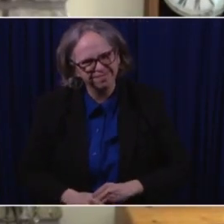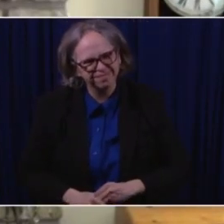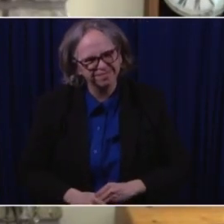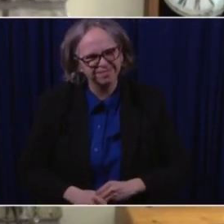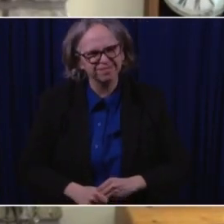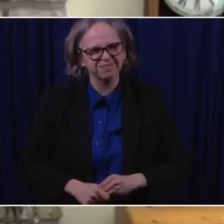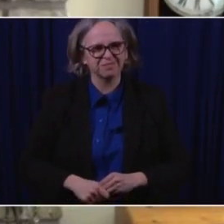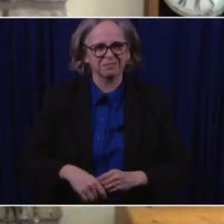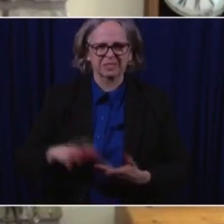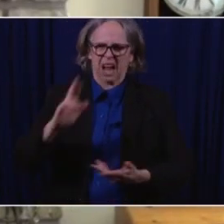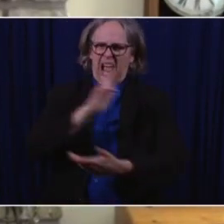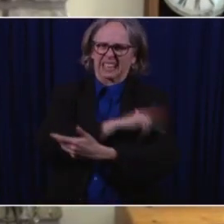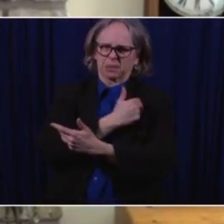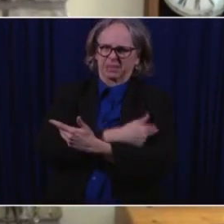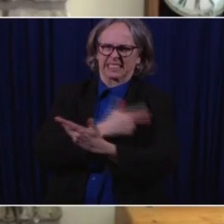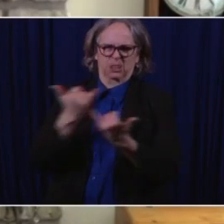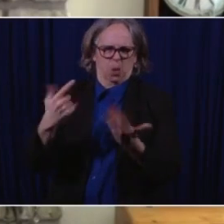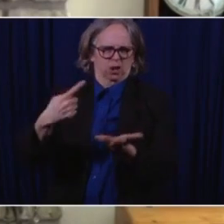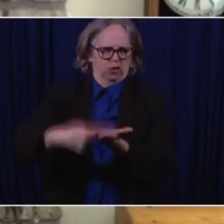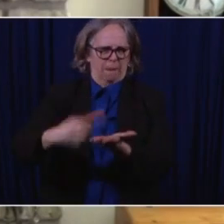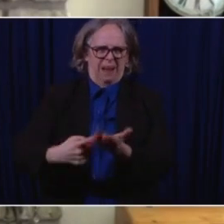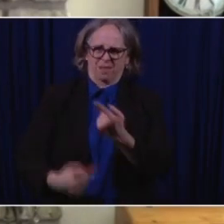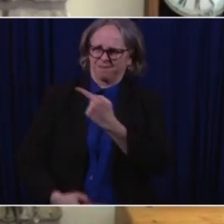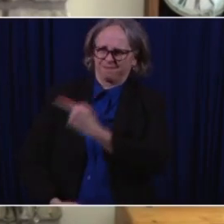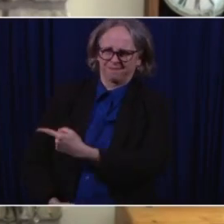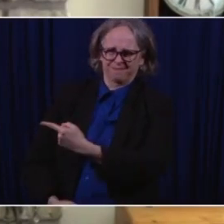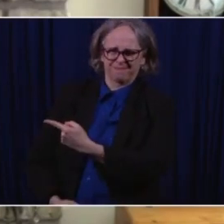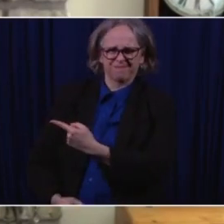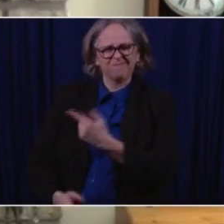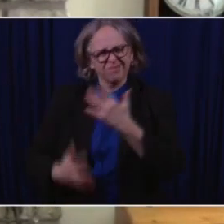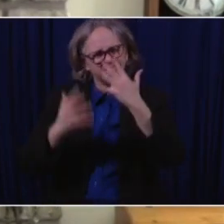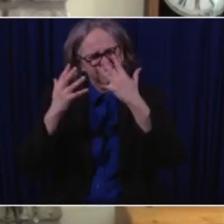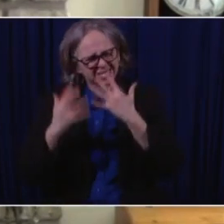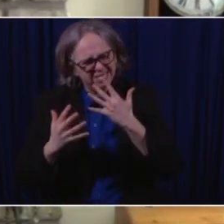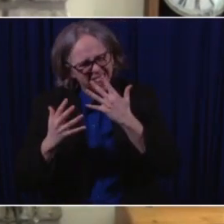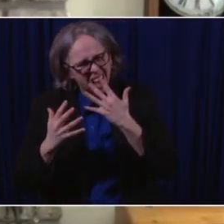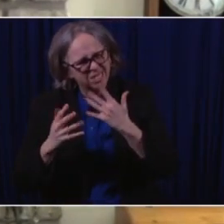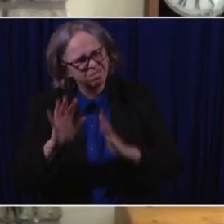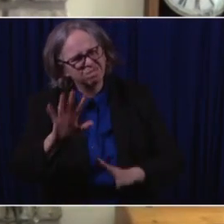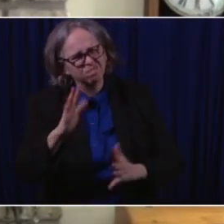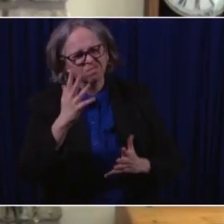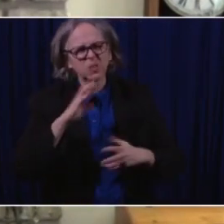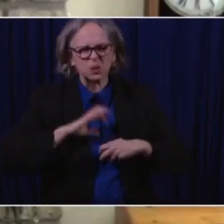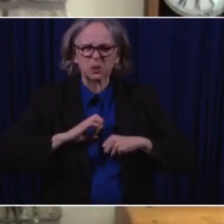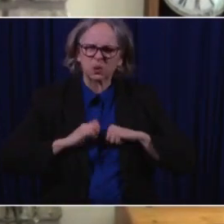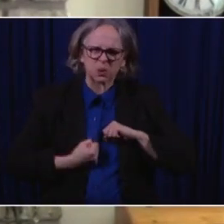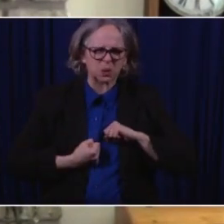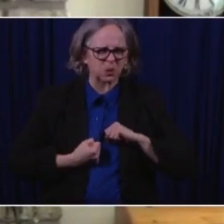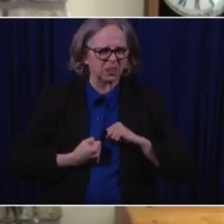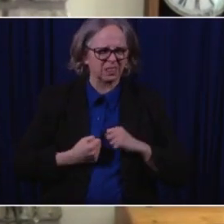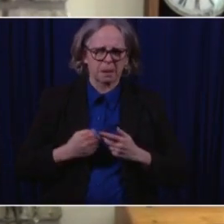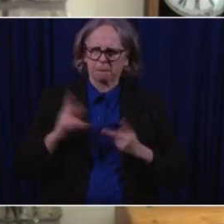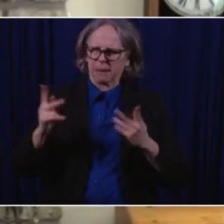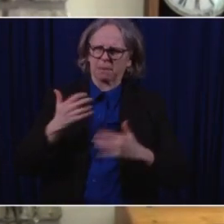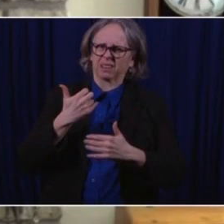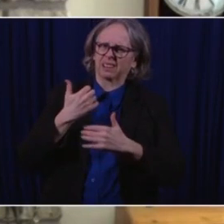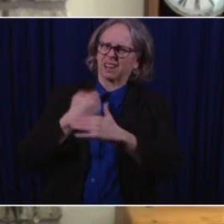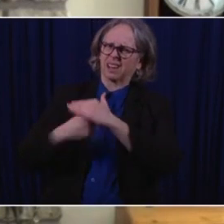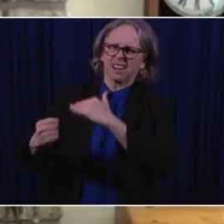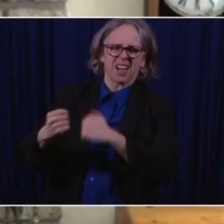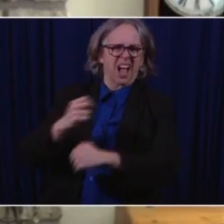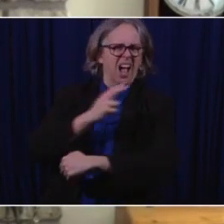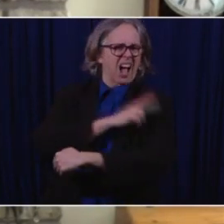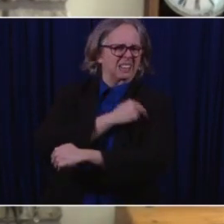Hospitalizations. Sadly, we continue to see people come into our hospital, people very ill, people on ventilators.